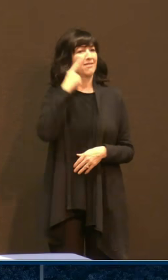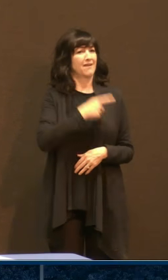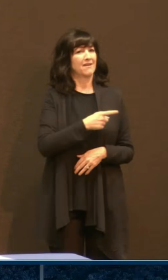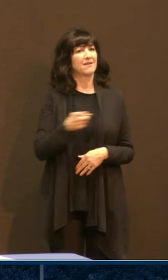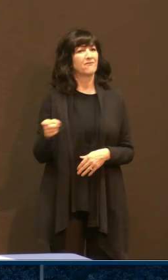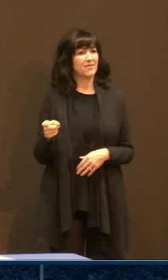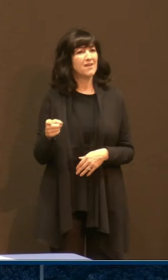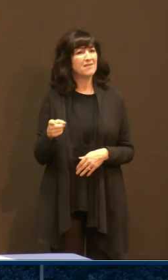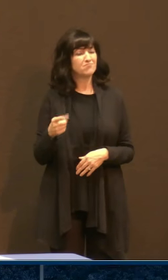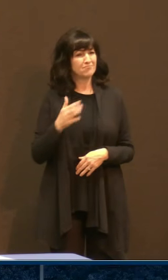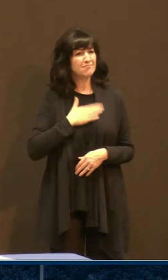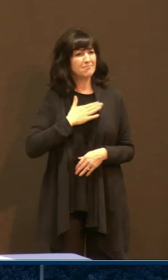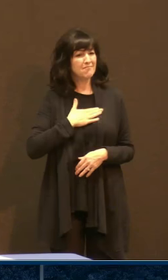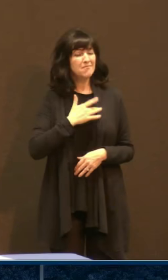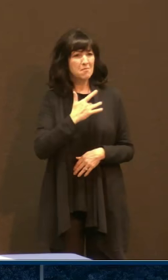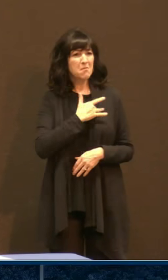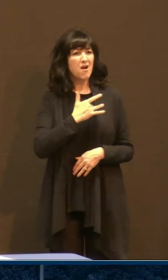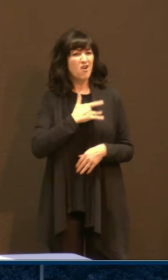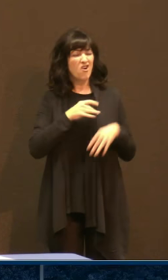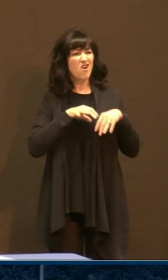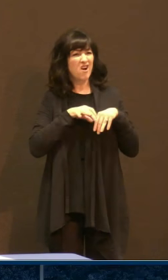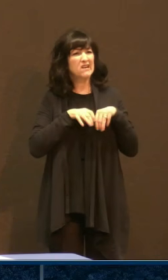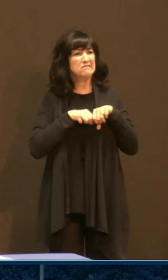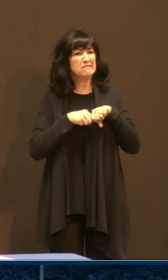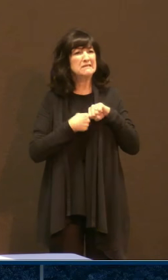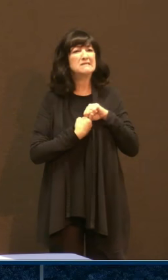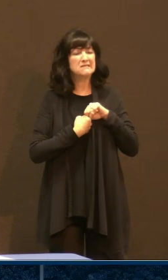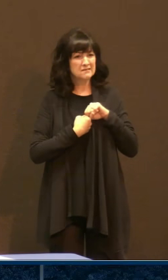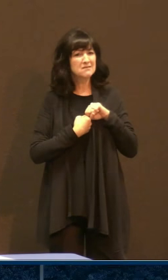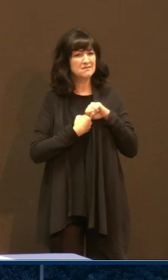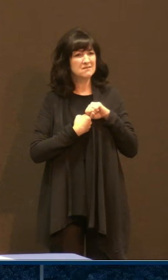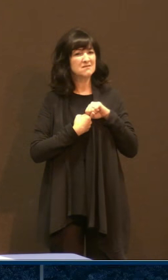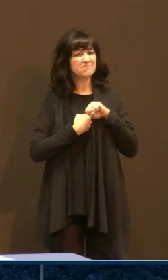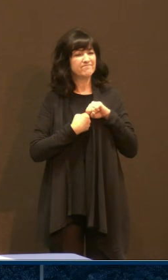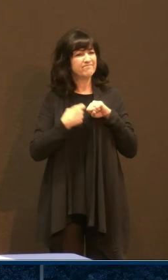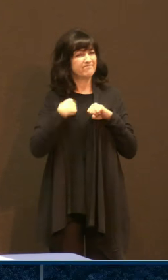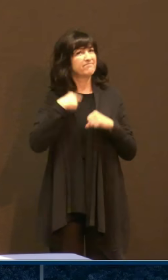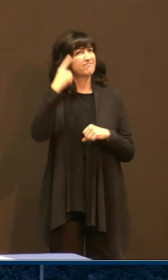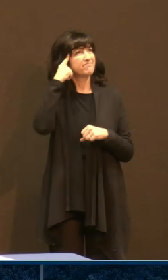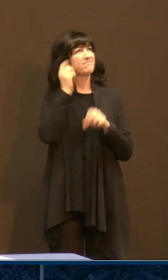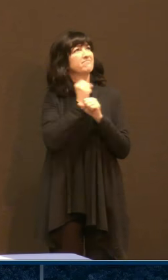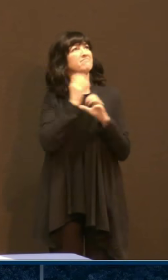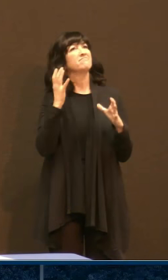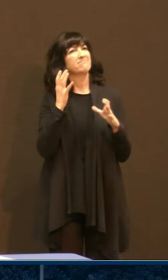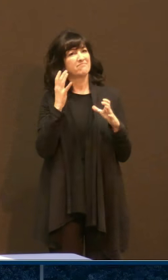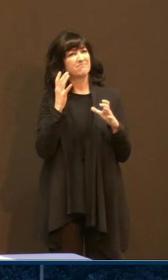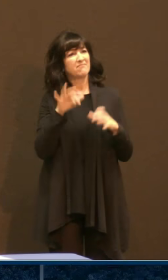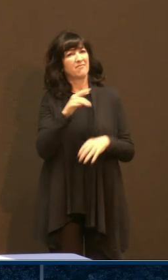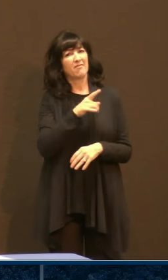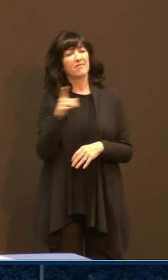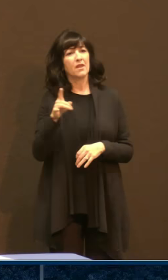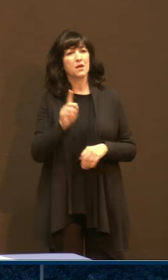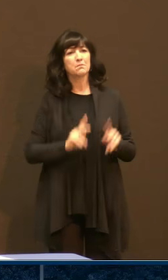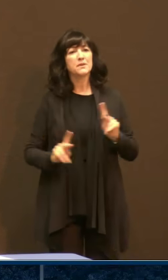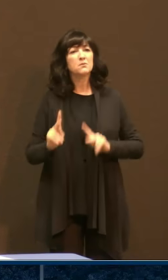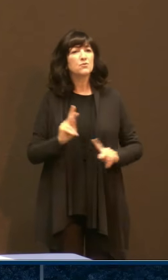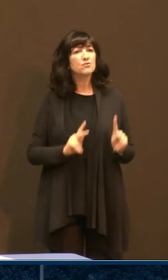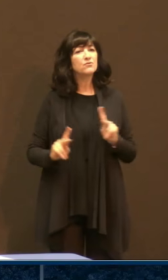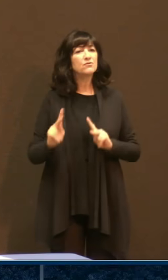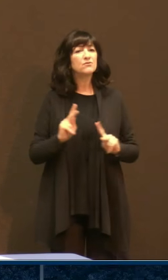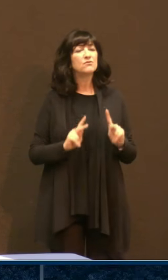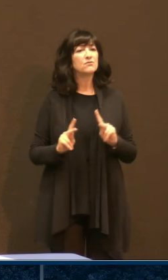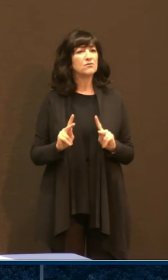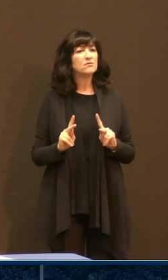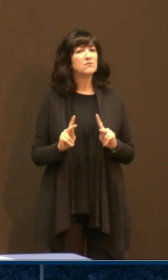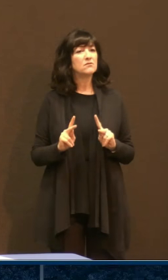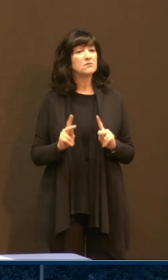my heart aches when I think about all of that. And I try to make that part of the